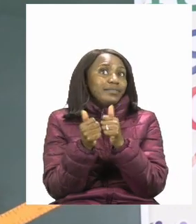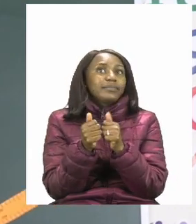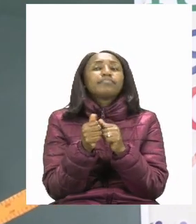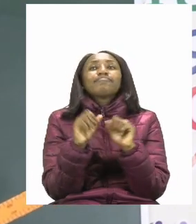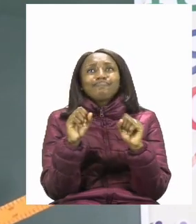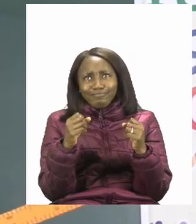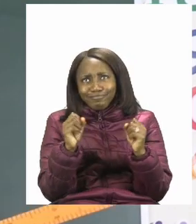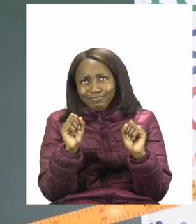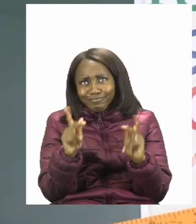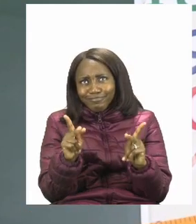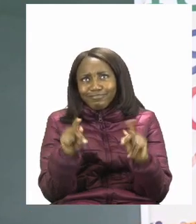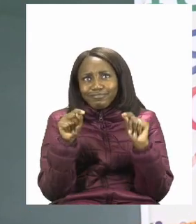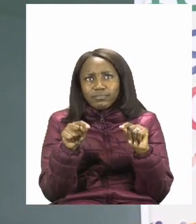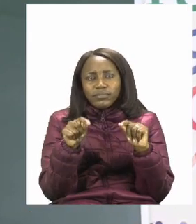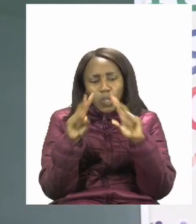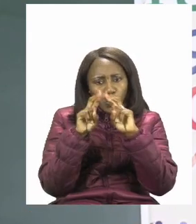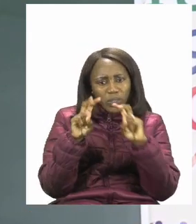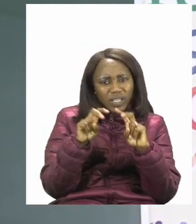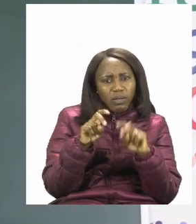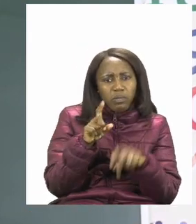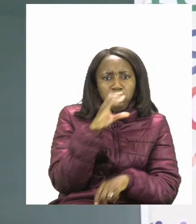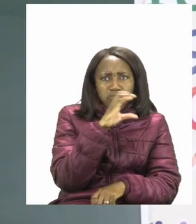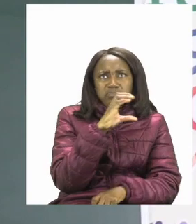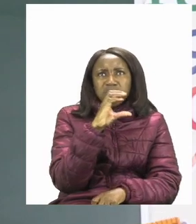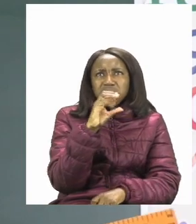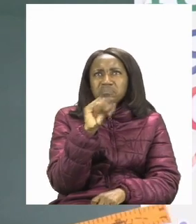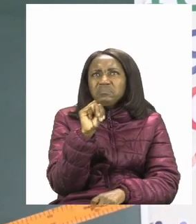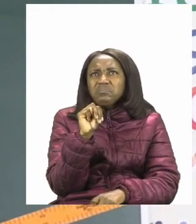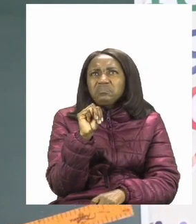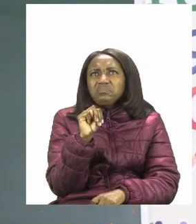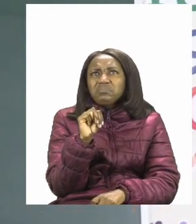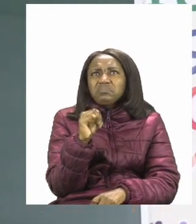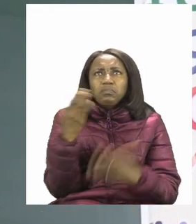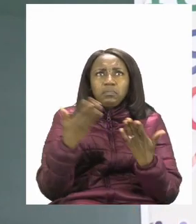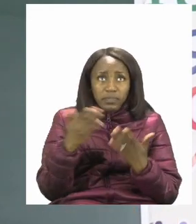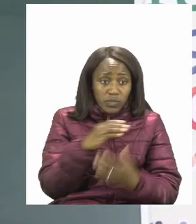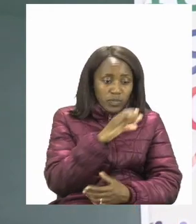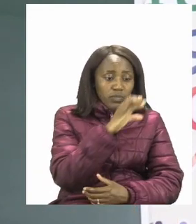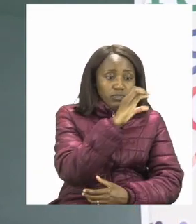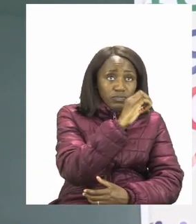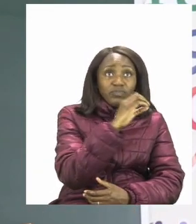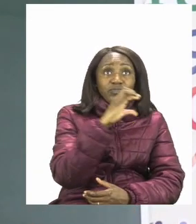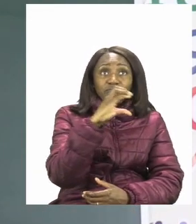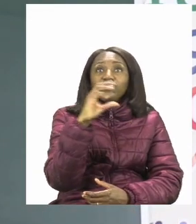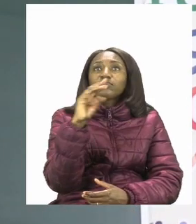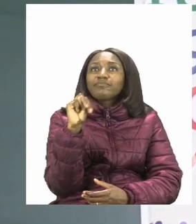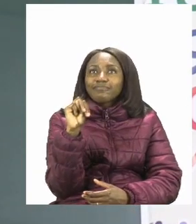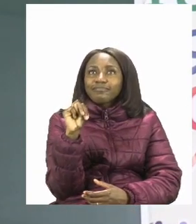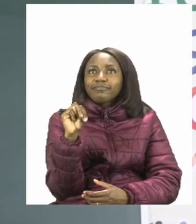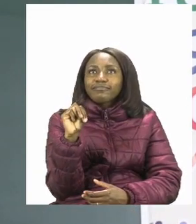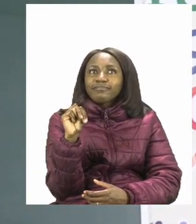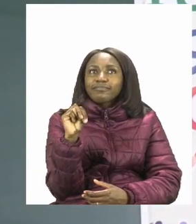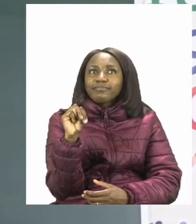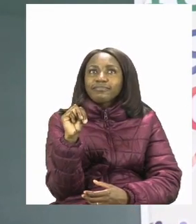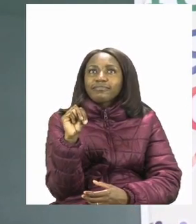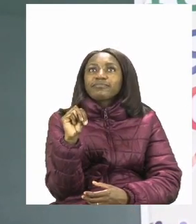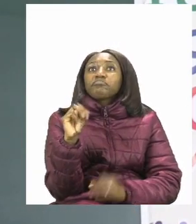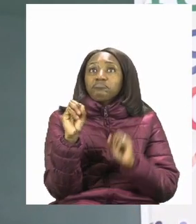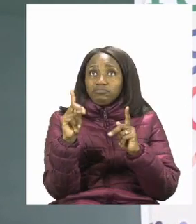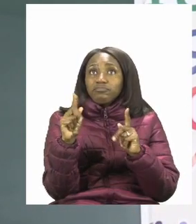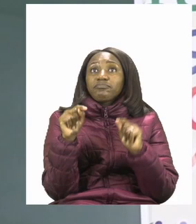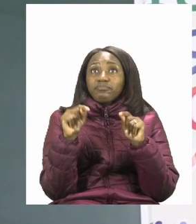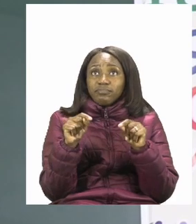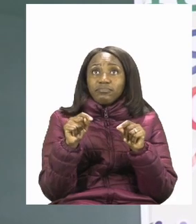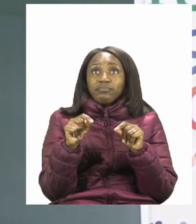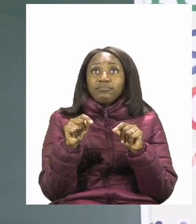find where it says cm, 0 cm. That is where you're going to put your